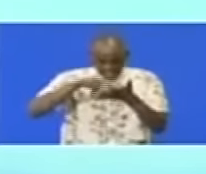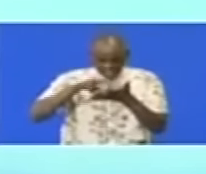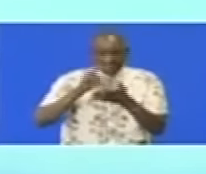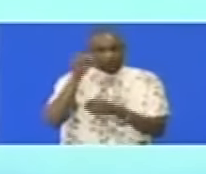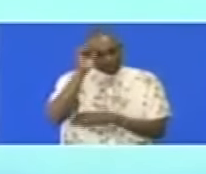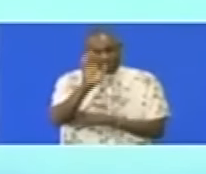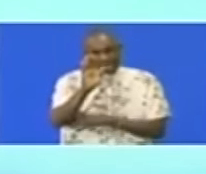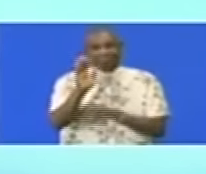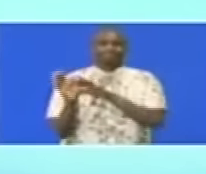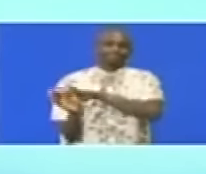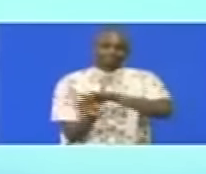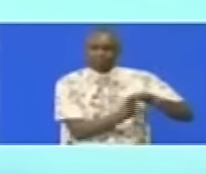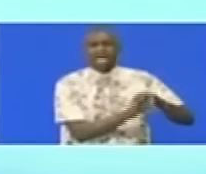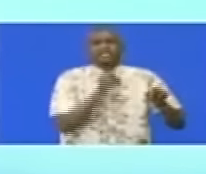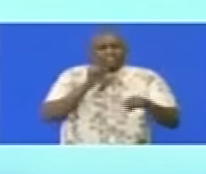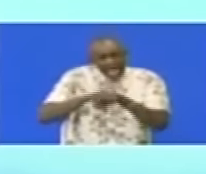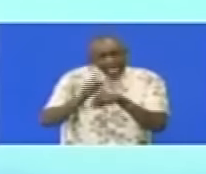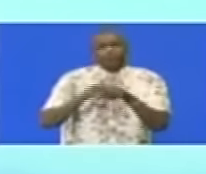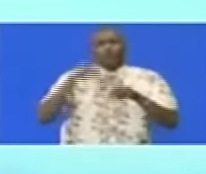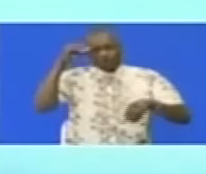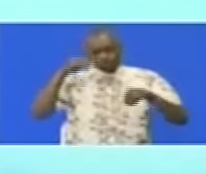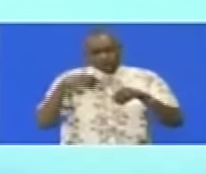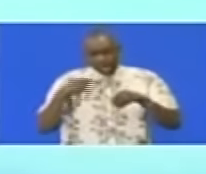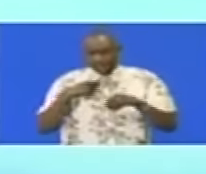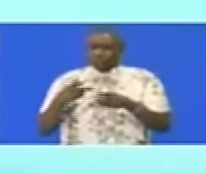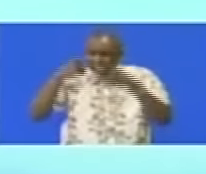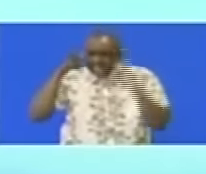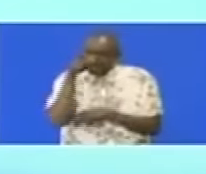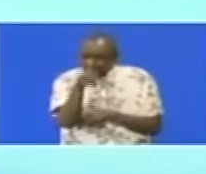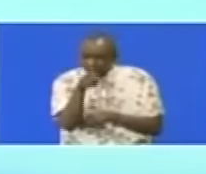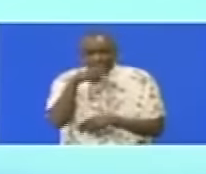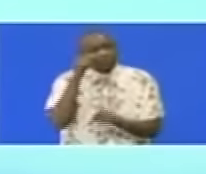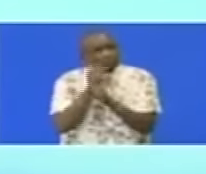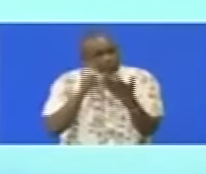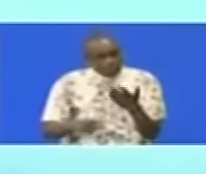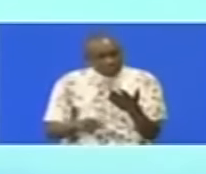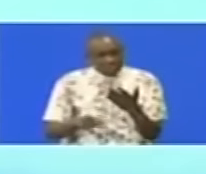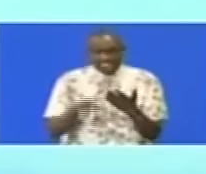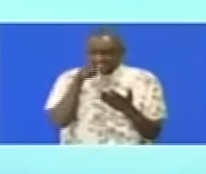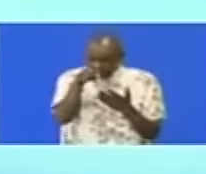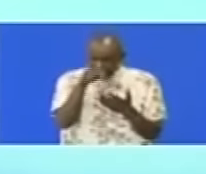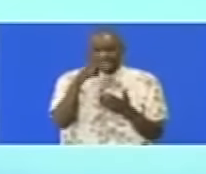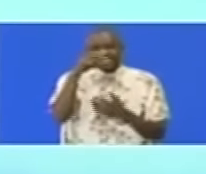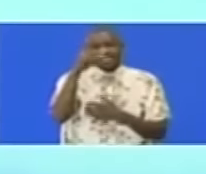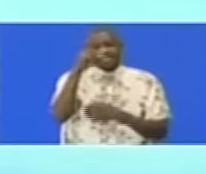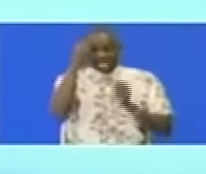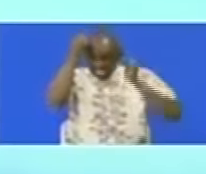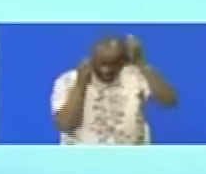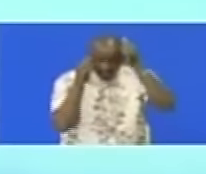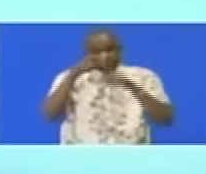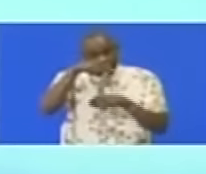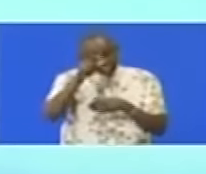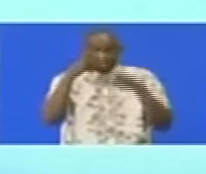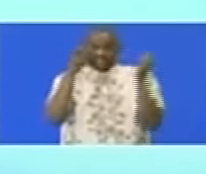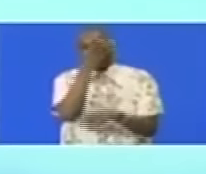Now, in the war on terror, Kenya has had to fight two battles simultaneously. As the Kenya Defense Forces take on al-Shabaab militants,